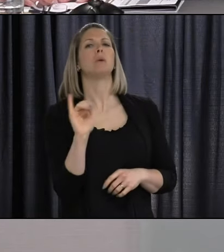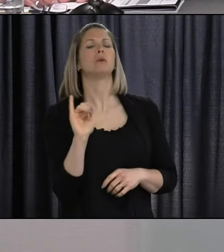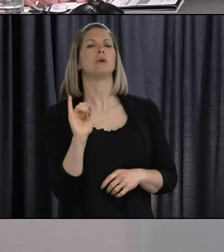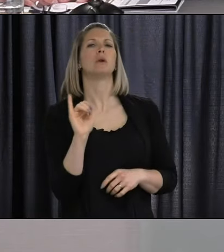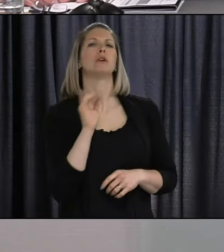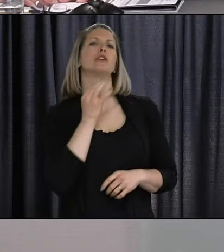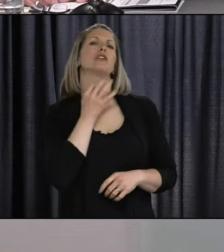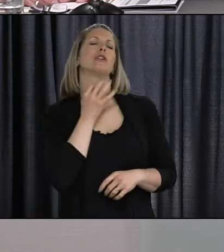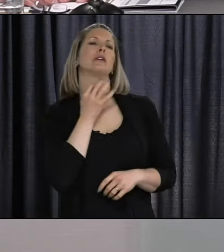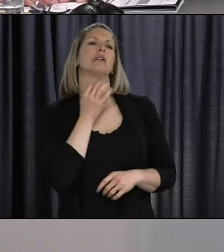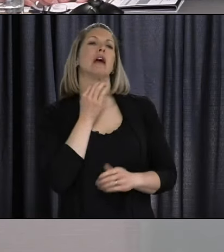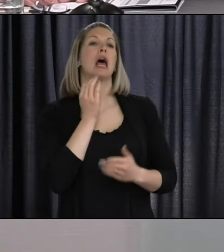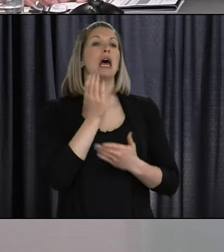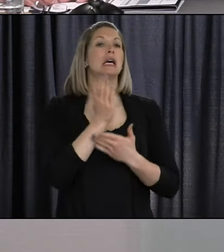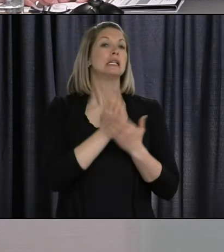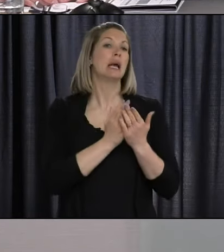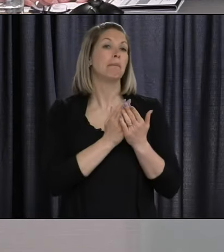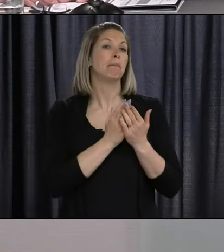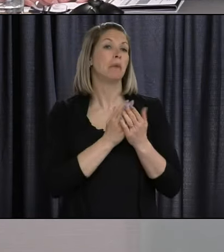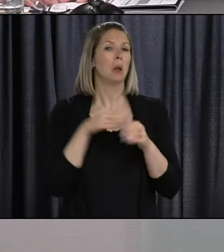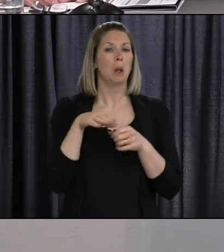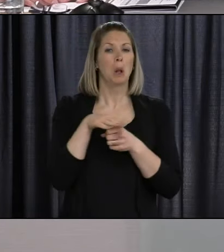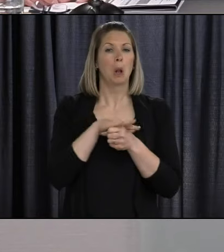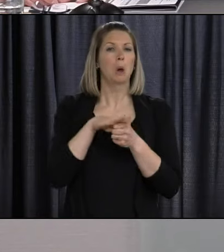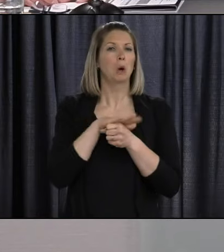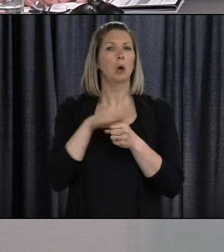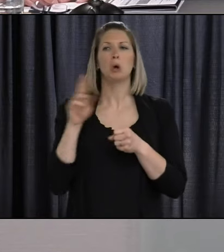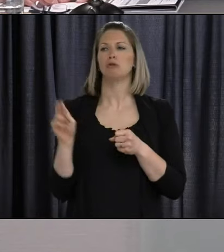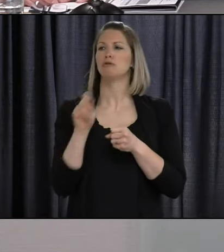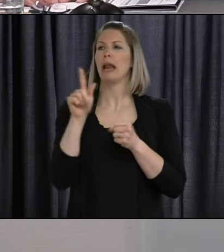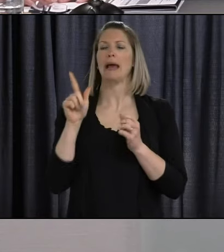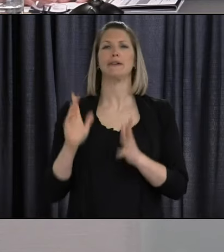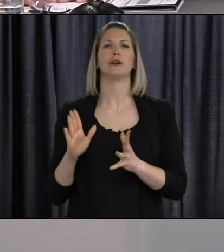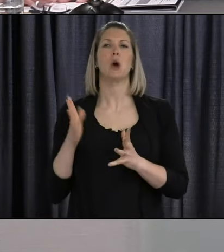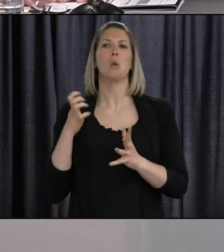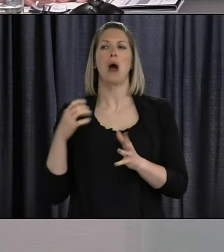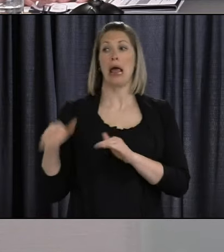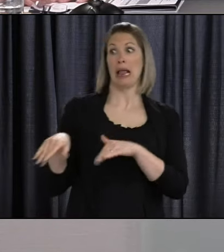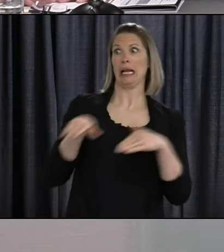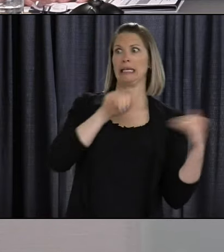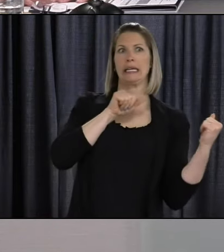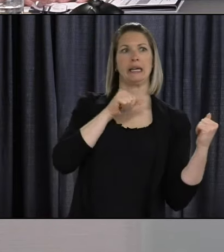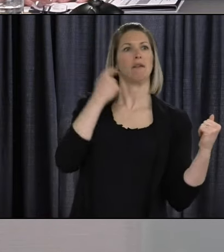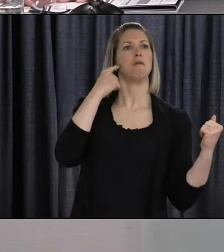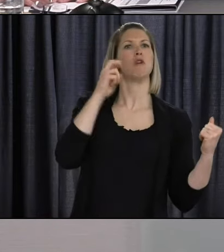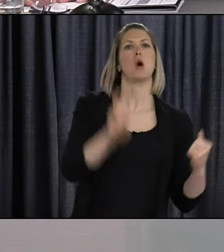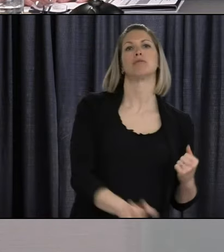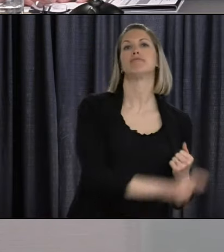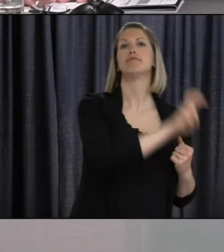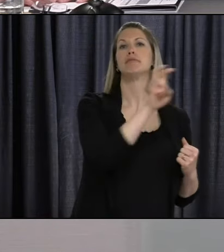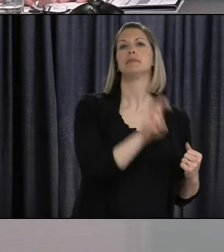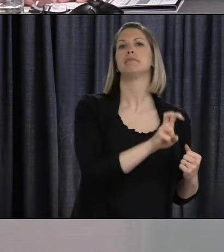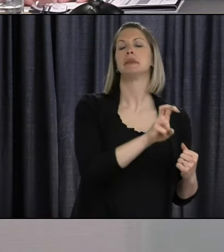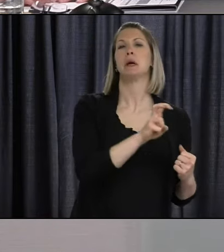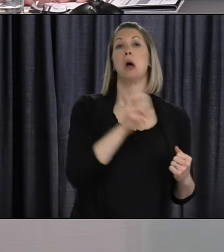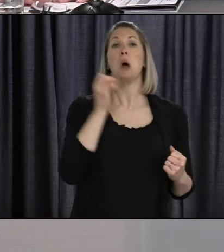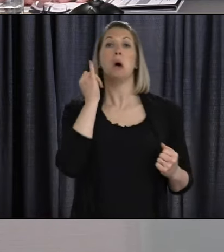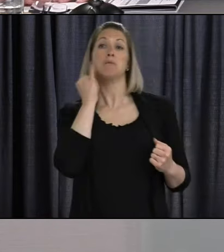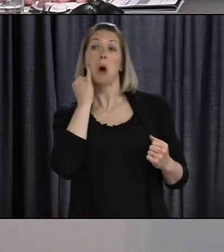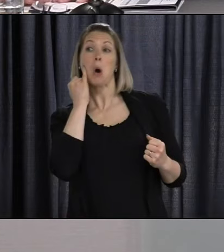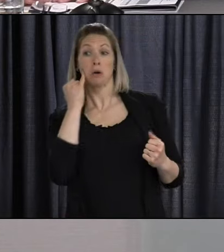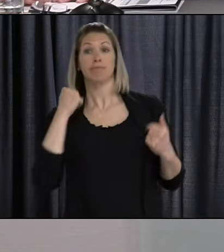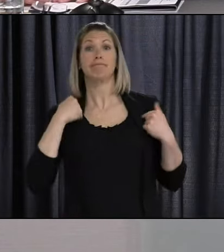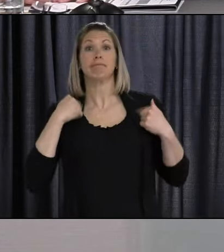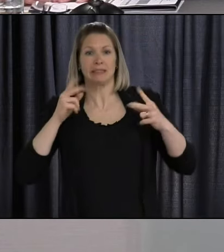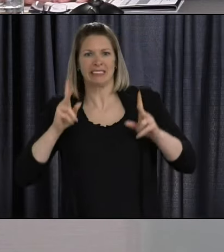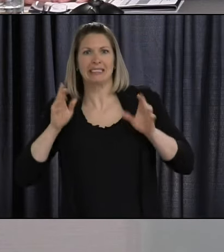who might consider leaving the province for vacations this summer. I know that tourists can't enter the province, but are there any repercussions for those who leave the